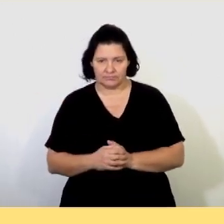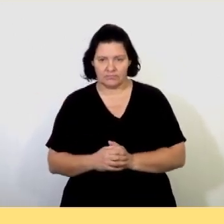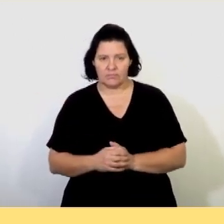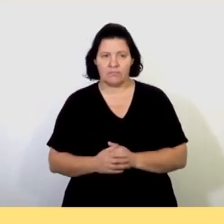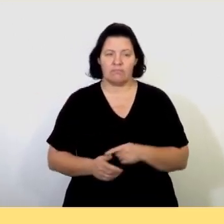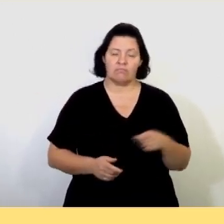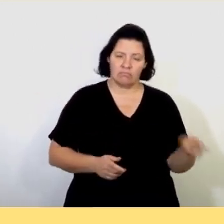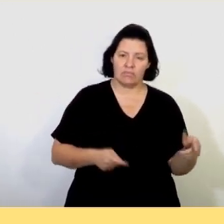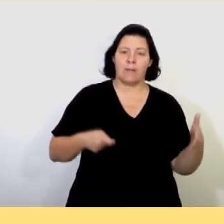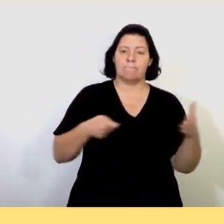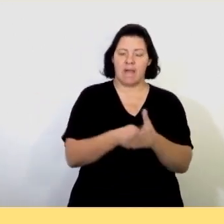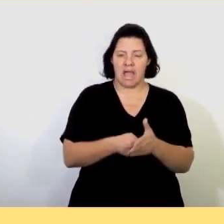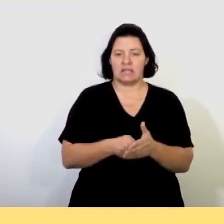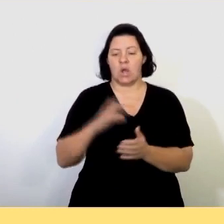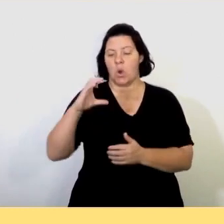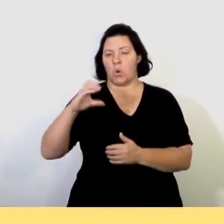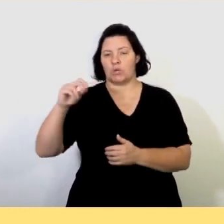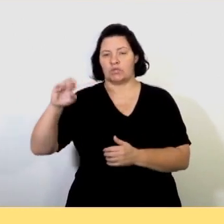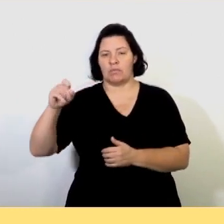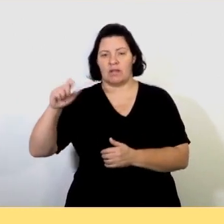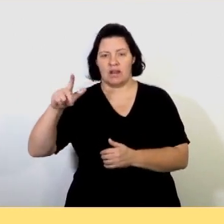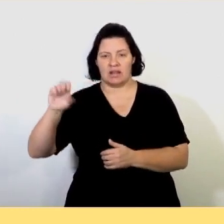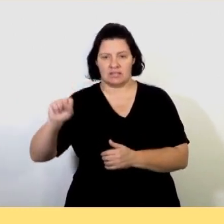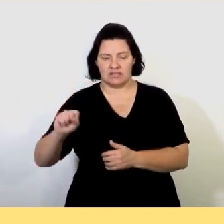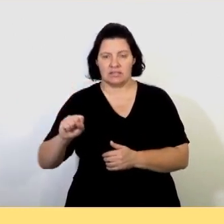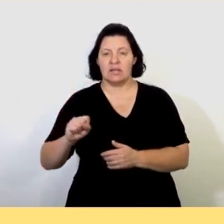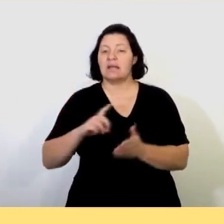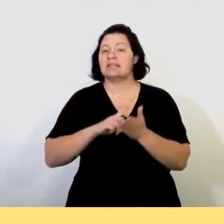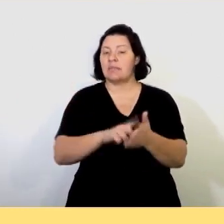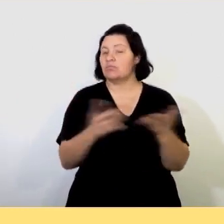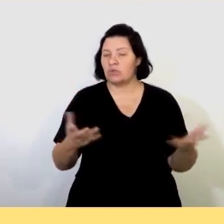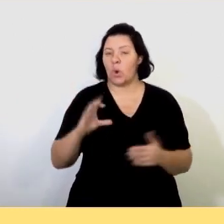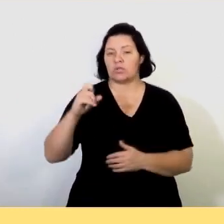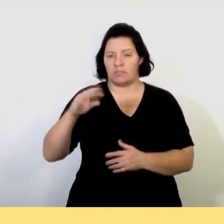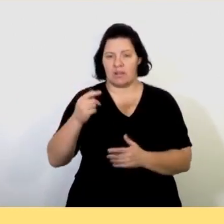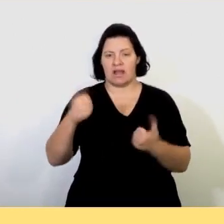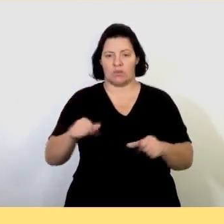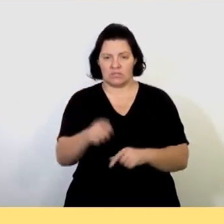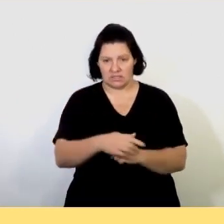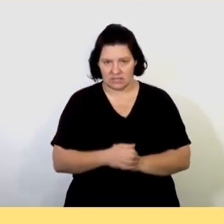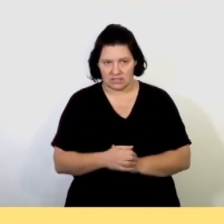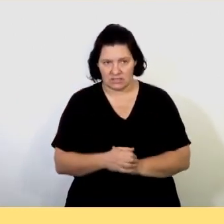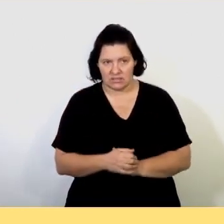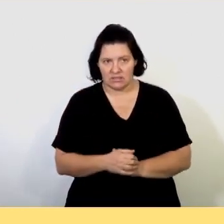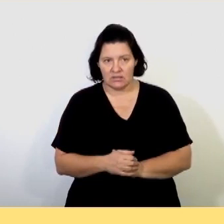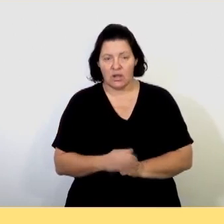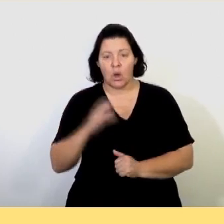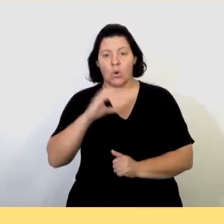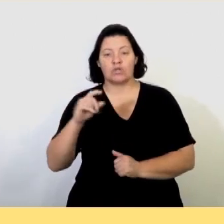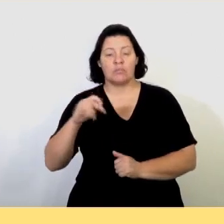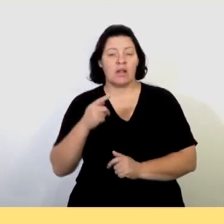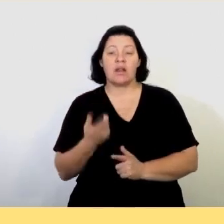well. And then we purchased consumables. Account debited, consumables. Okay?